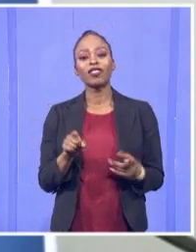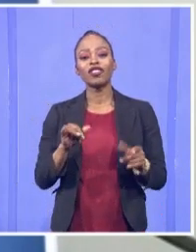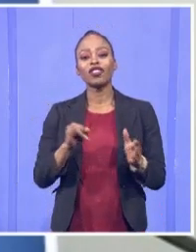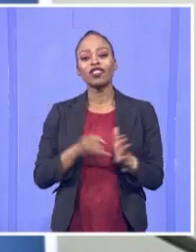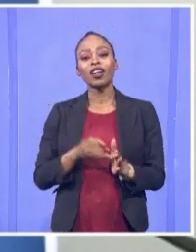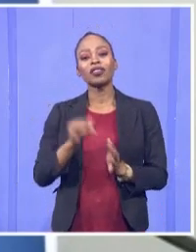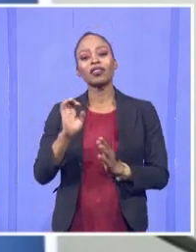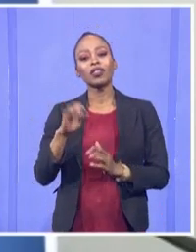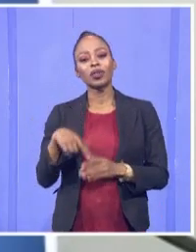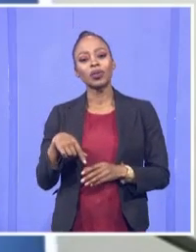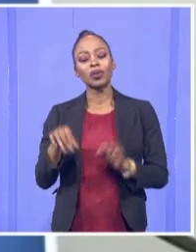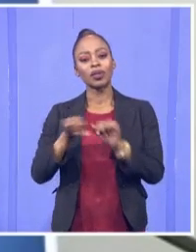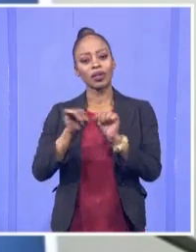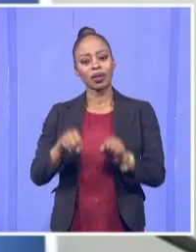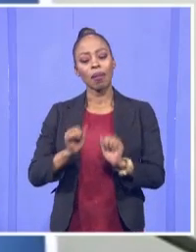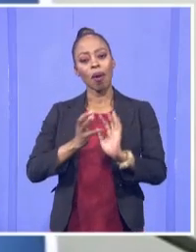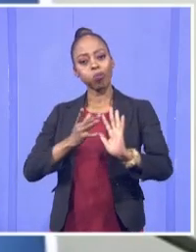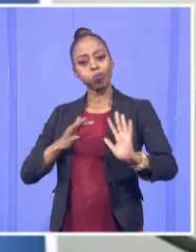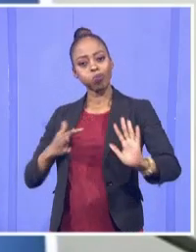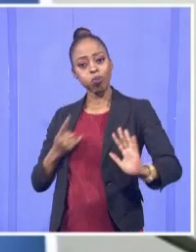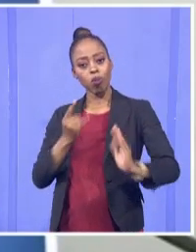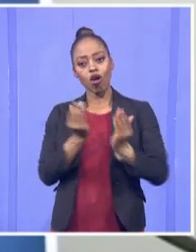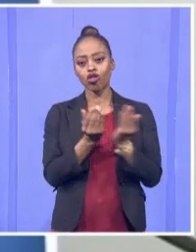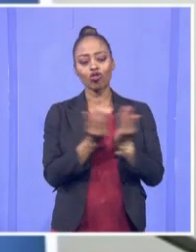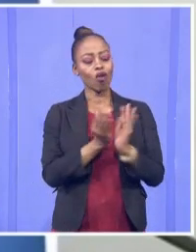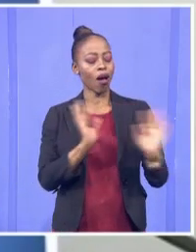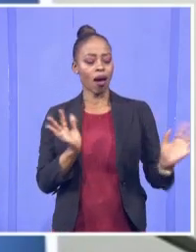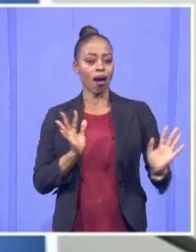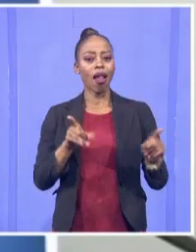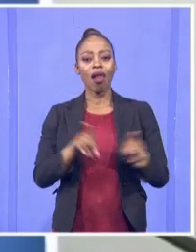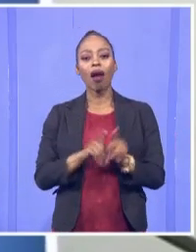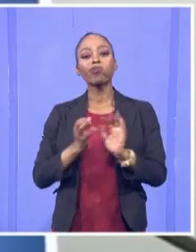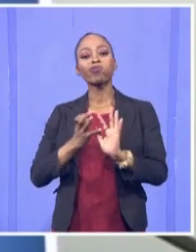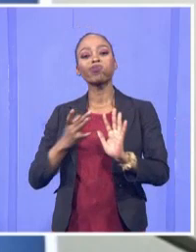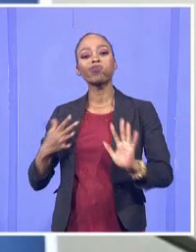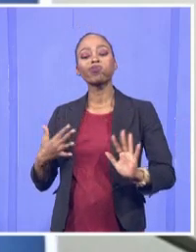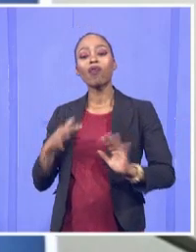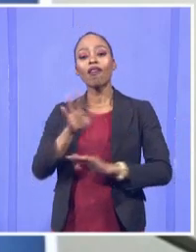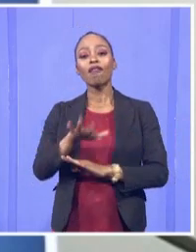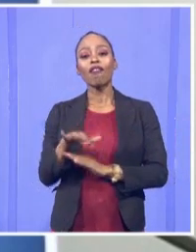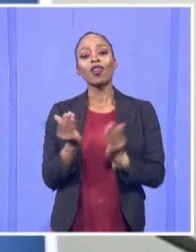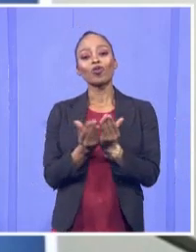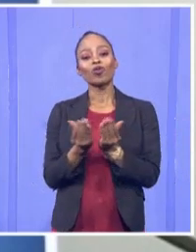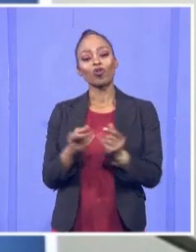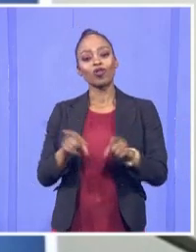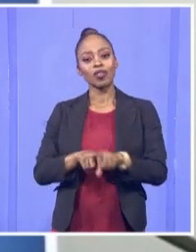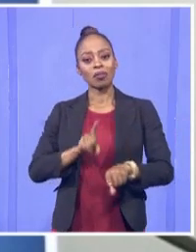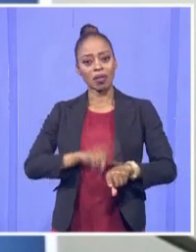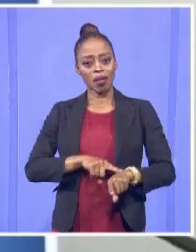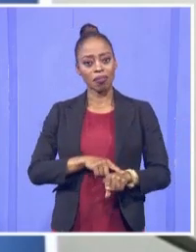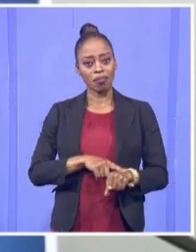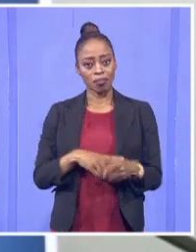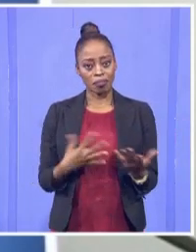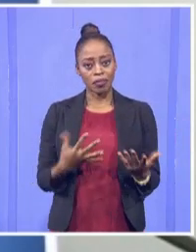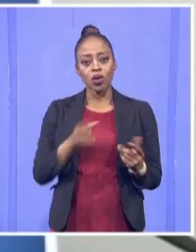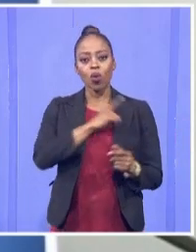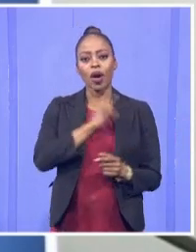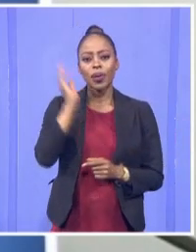system. Instead of queuing at one school, you are allowed to queue at 5 schools at the same time. You know,